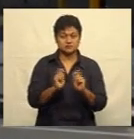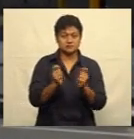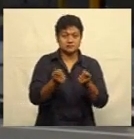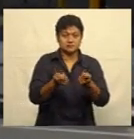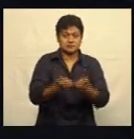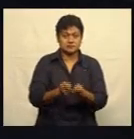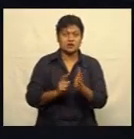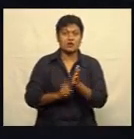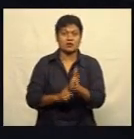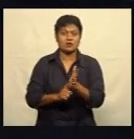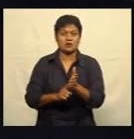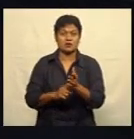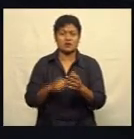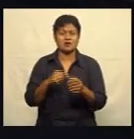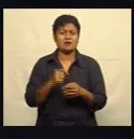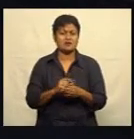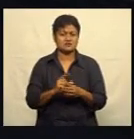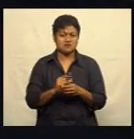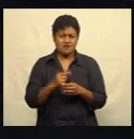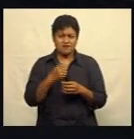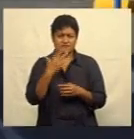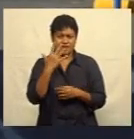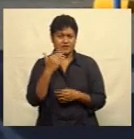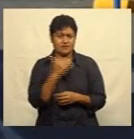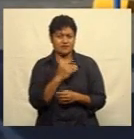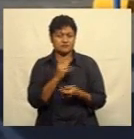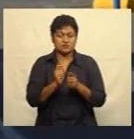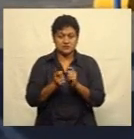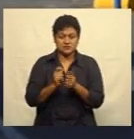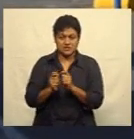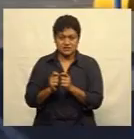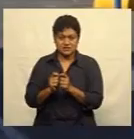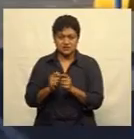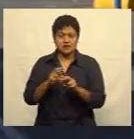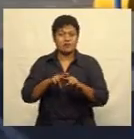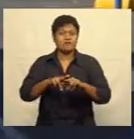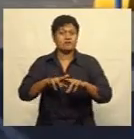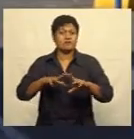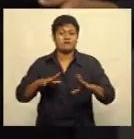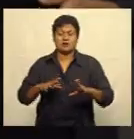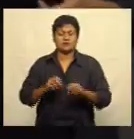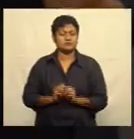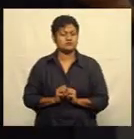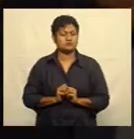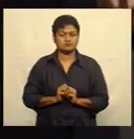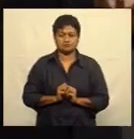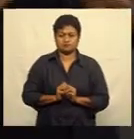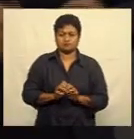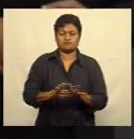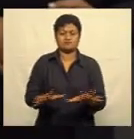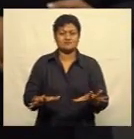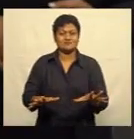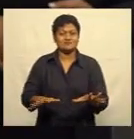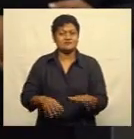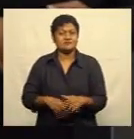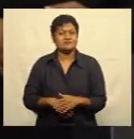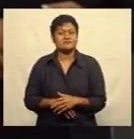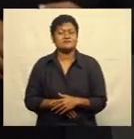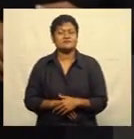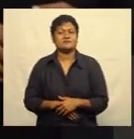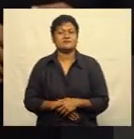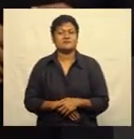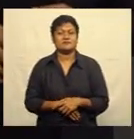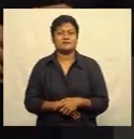extra 500 swabs for testing. The funeral has been classified a super spreader. I can only presume that as